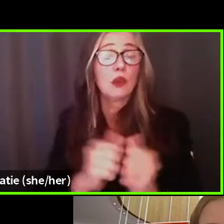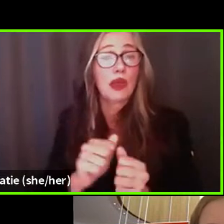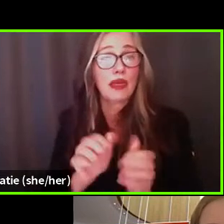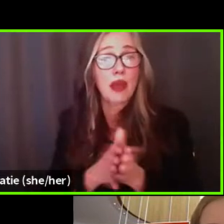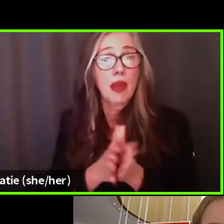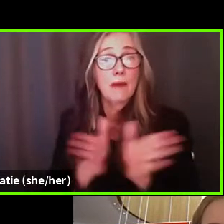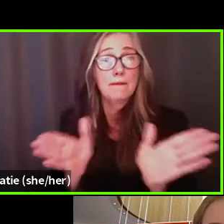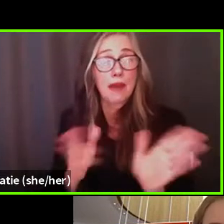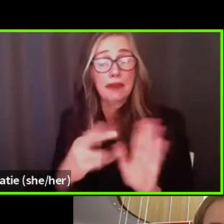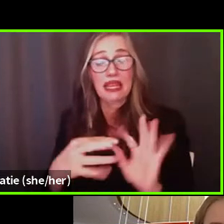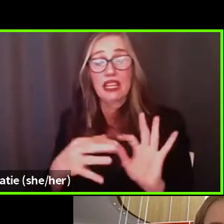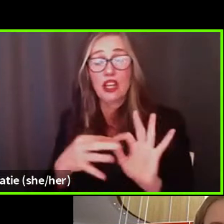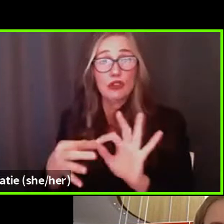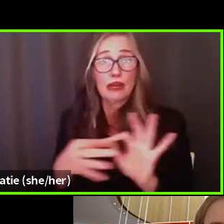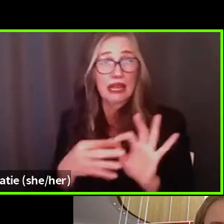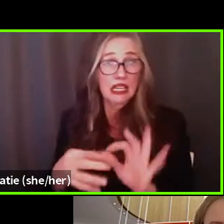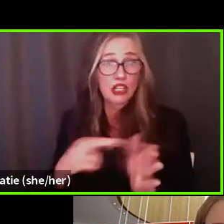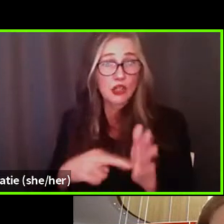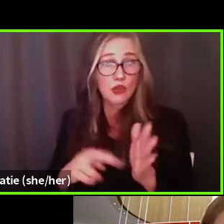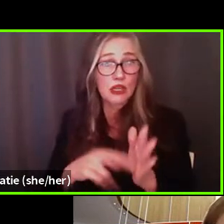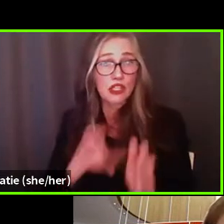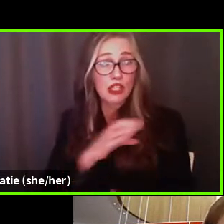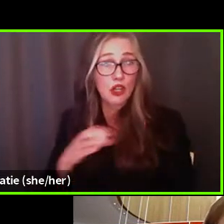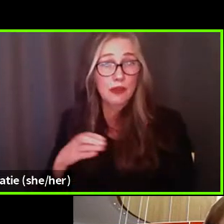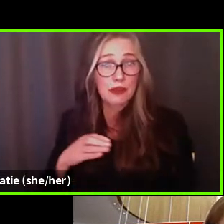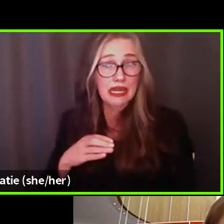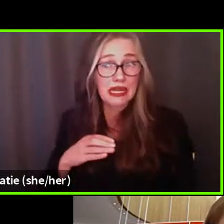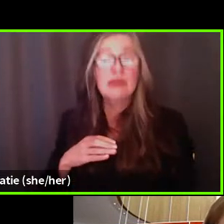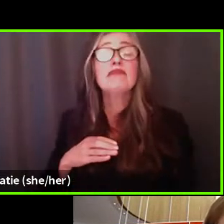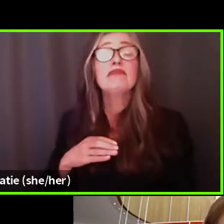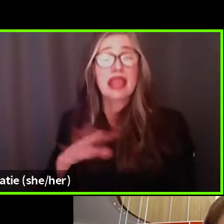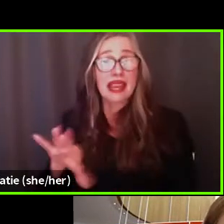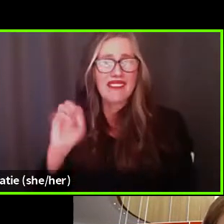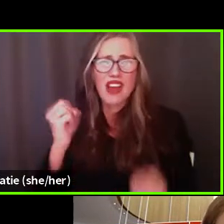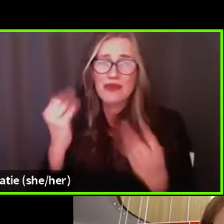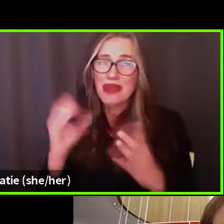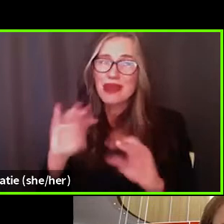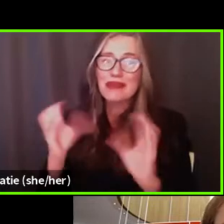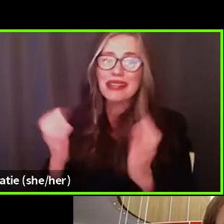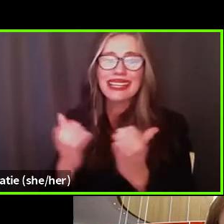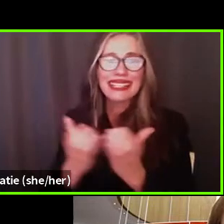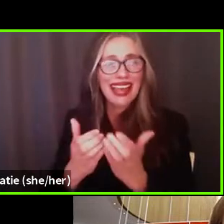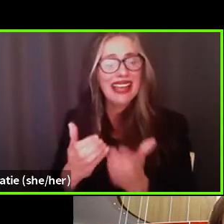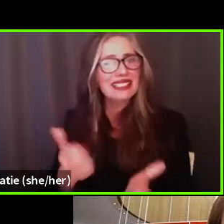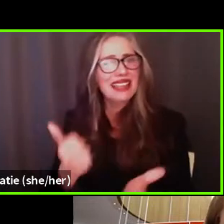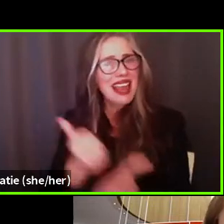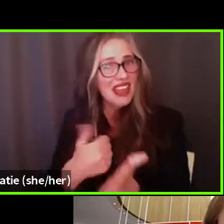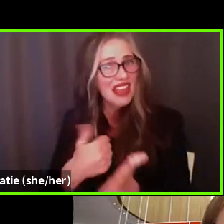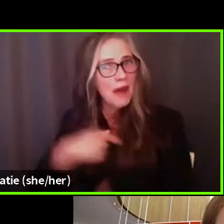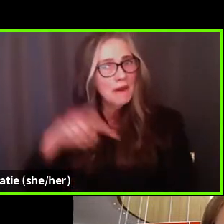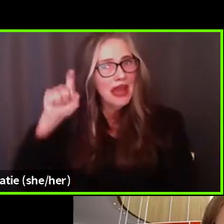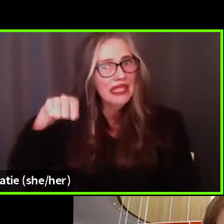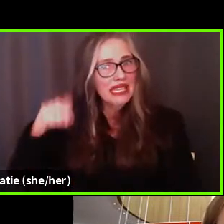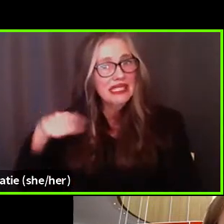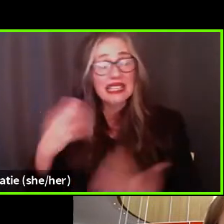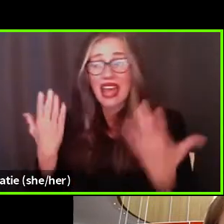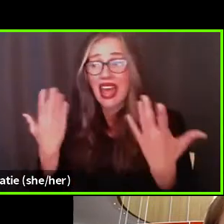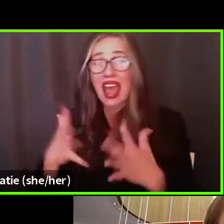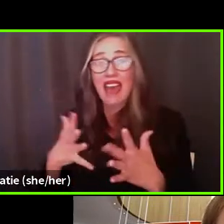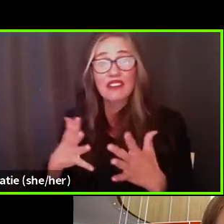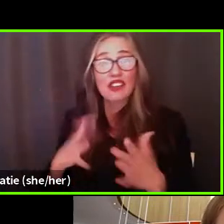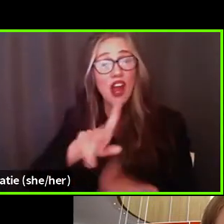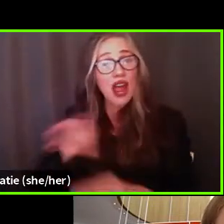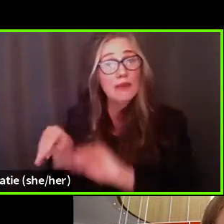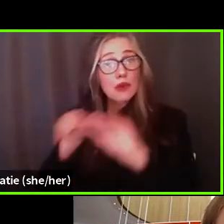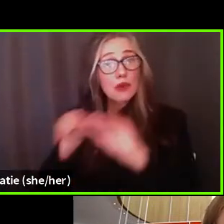relations legal research committees and took advantage of all the groups and classes that were relevant to my needs not long after settling in i noticed